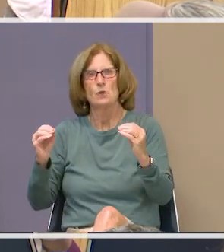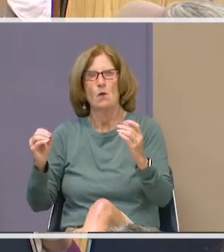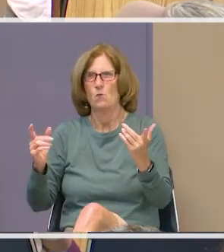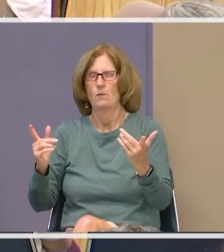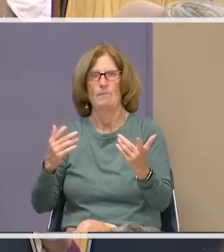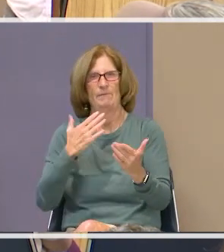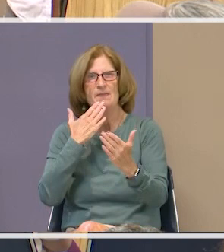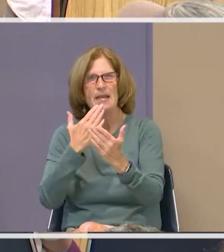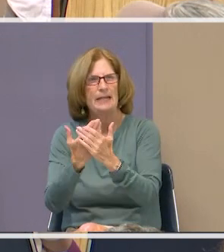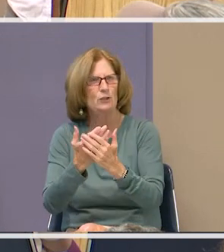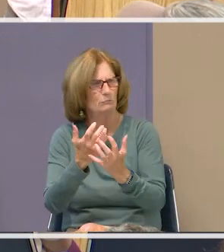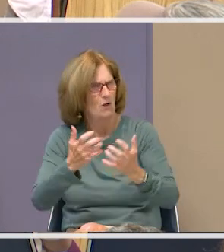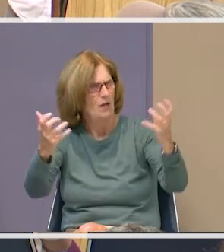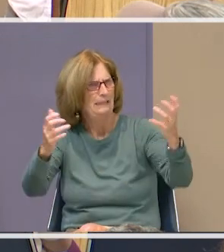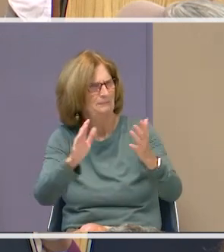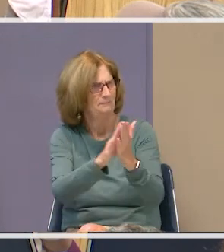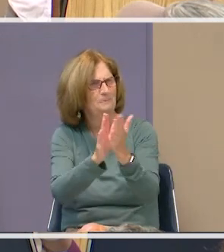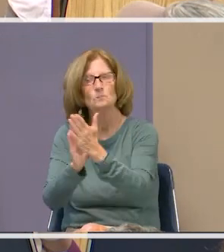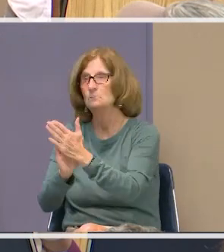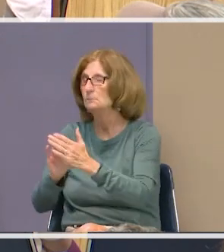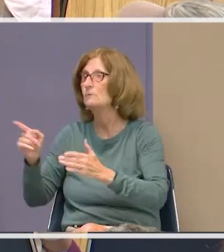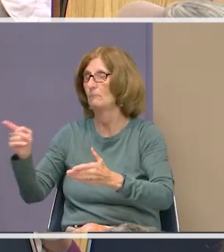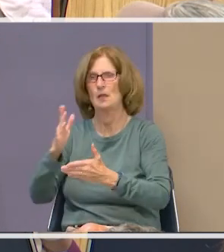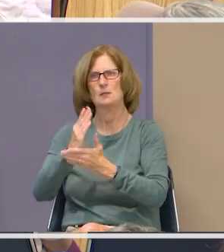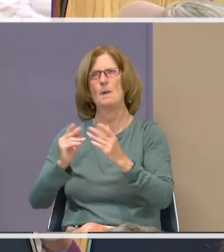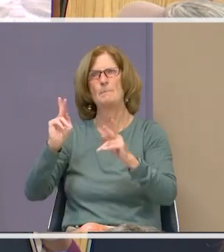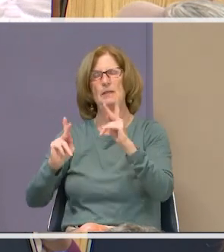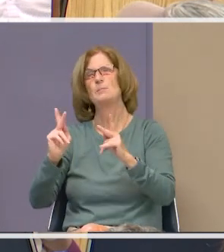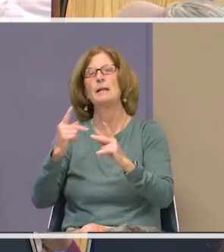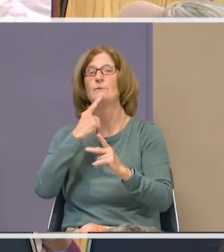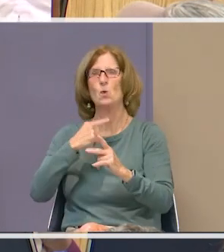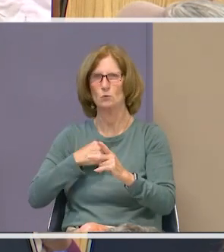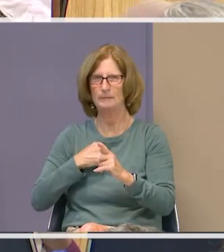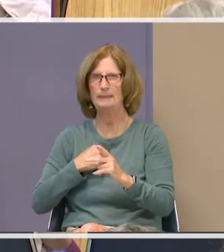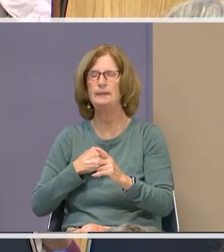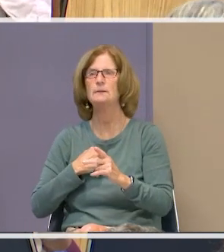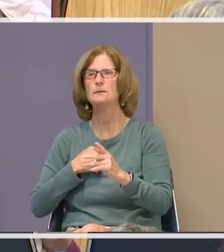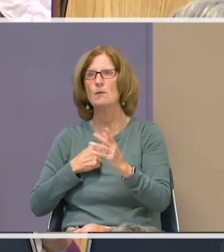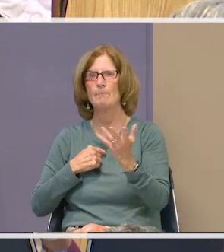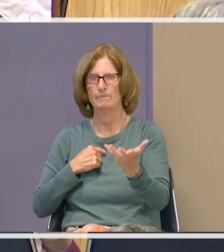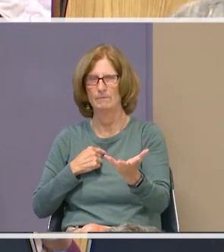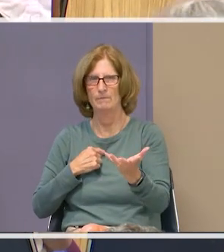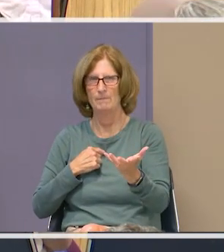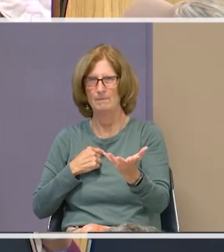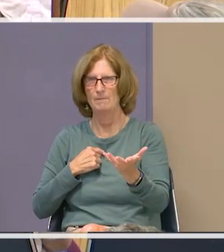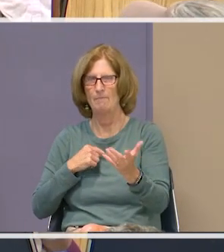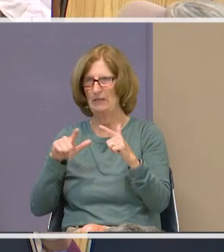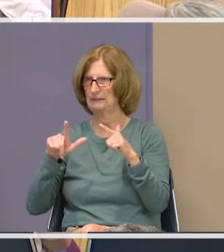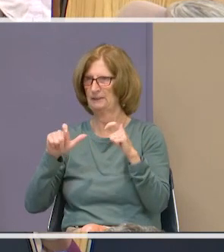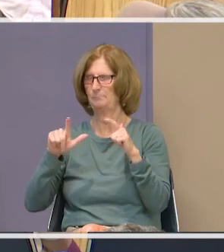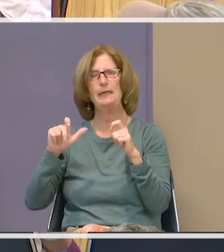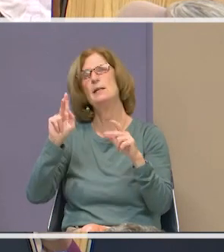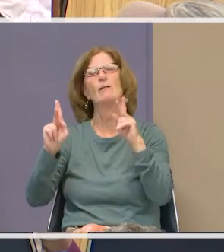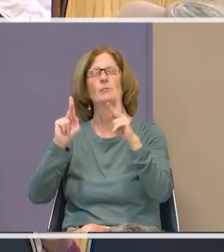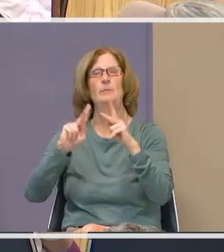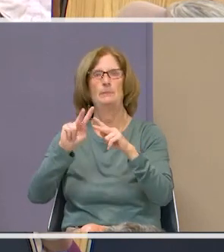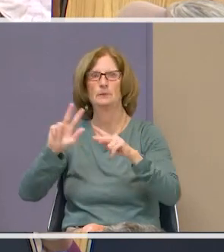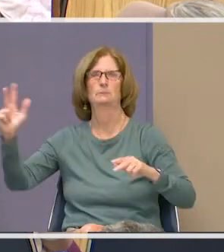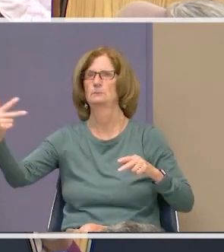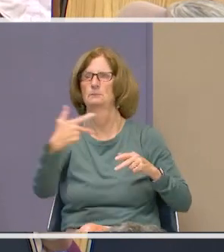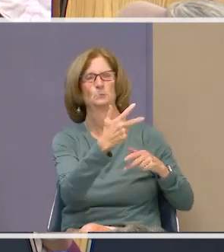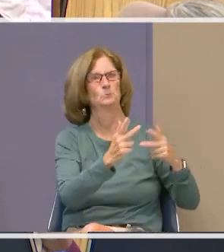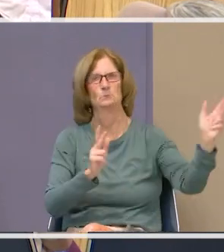great interaction from the audience here so far. Something that I've heard consistently from this group is concern about the speed of people coming in off of